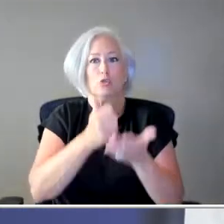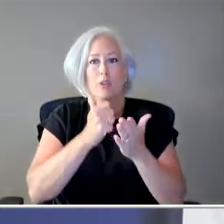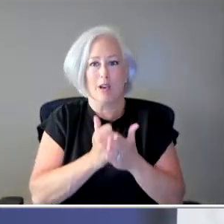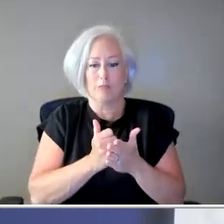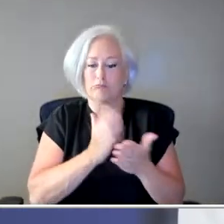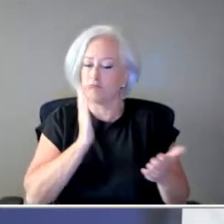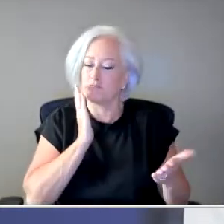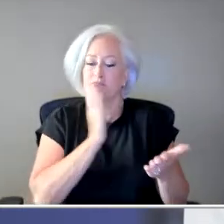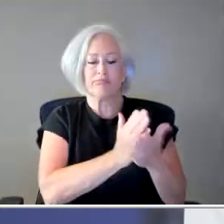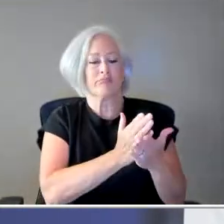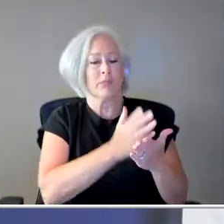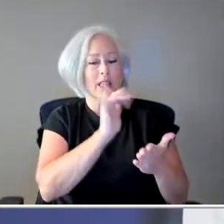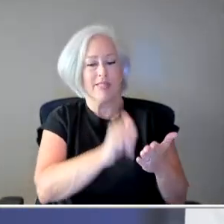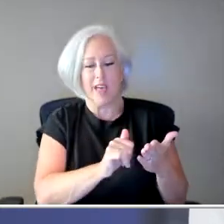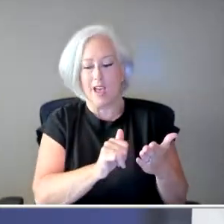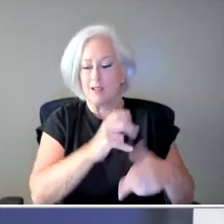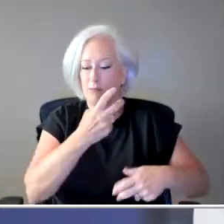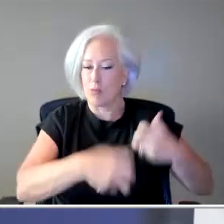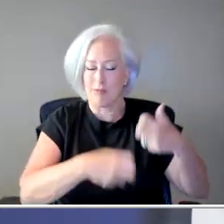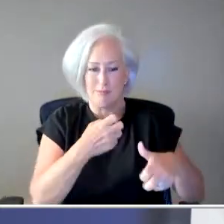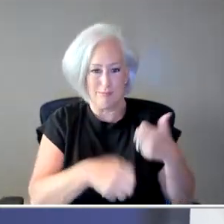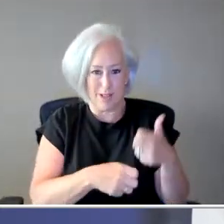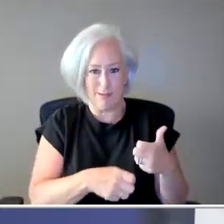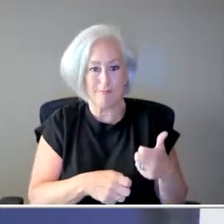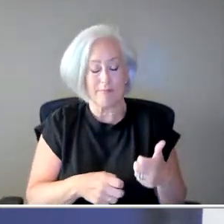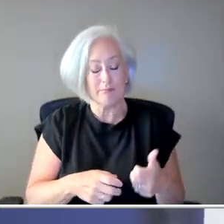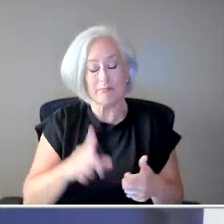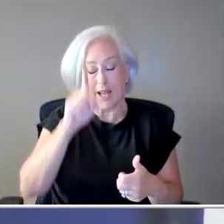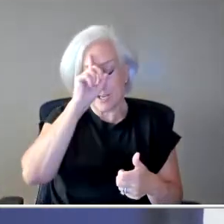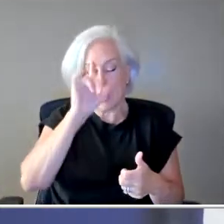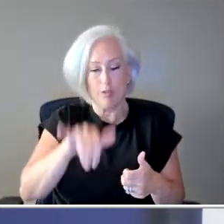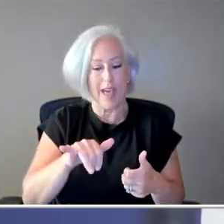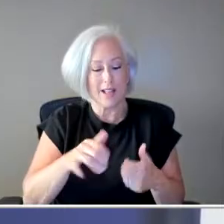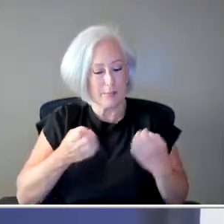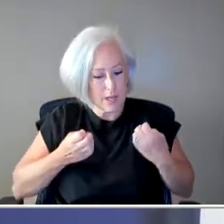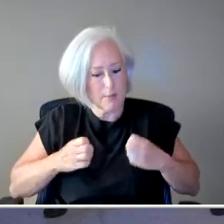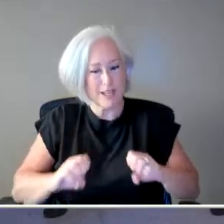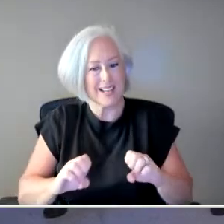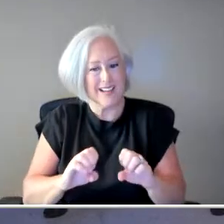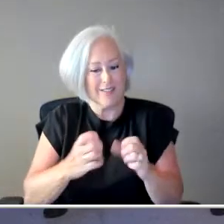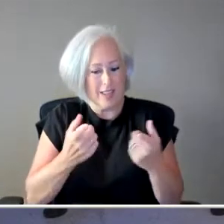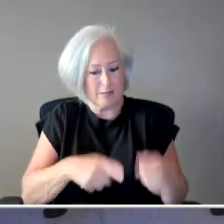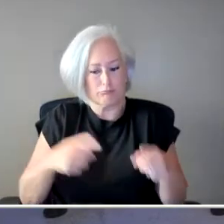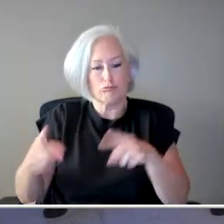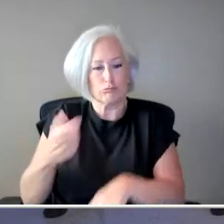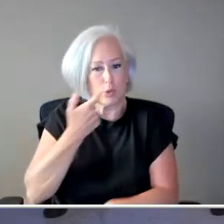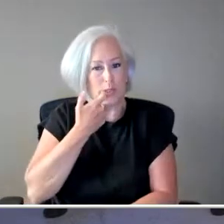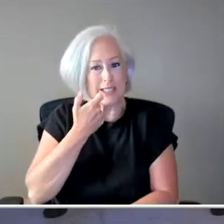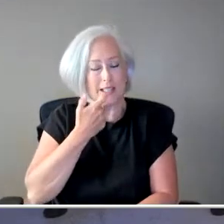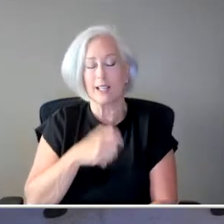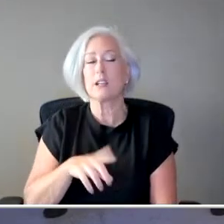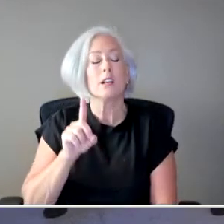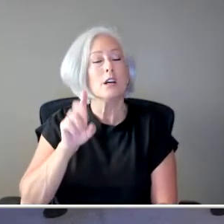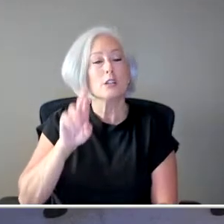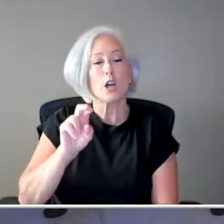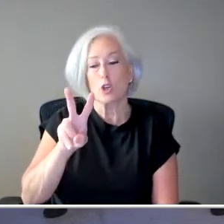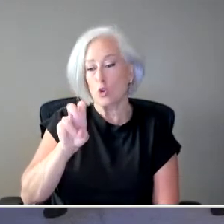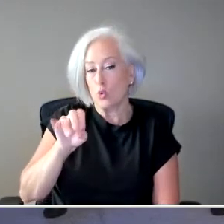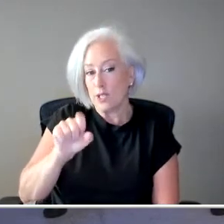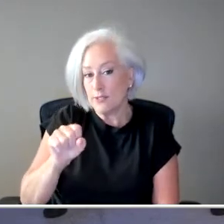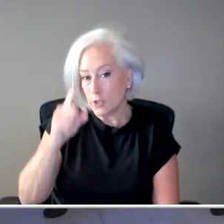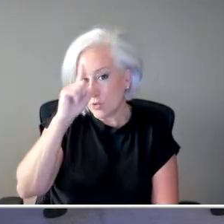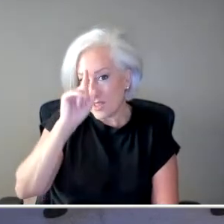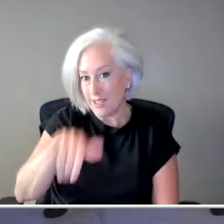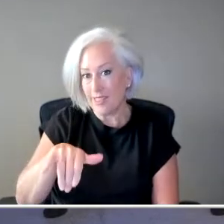I know that's a lot of the efforts that have been ongoing here recently. Dr. Reeves, do you think this trend has always been coming? Do you